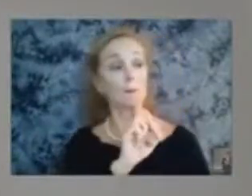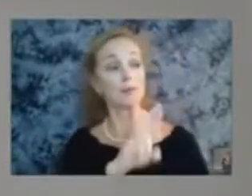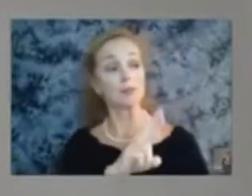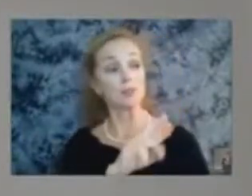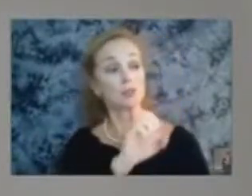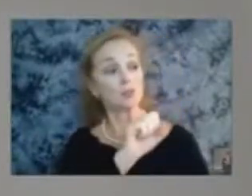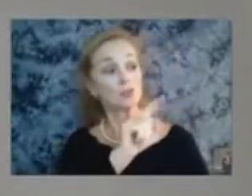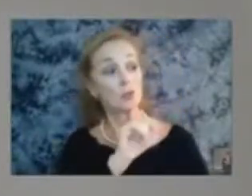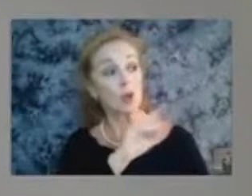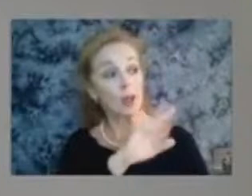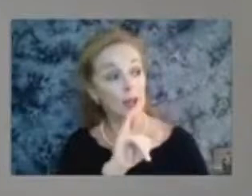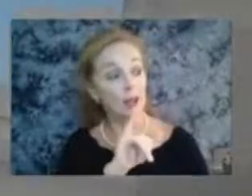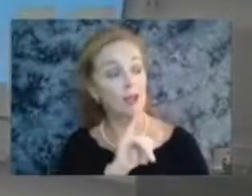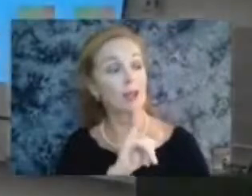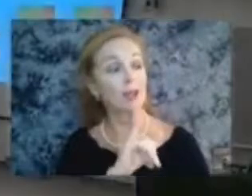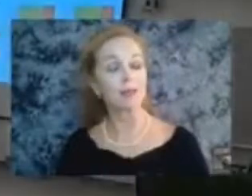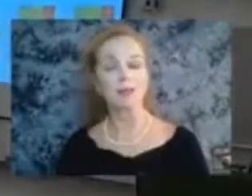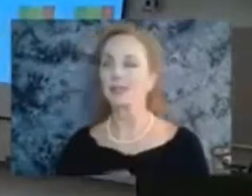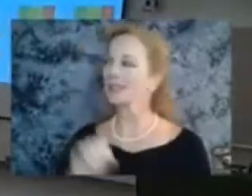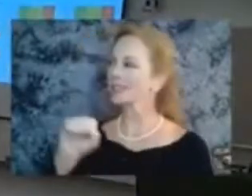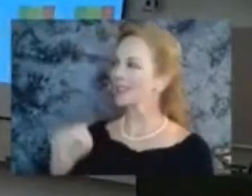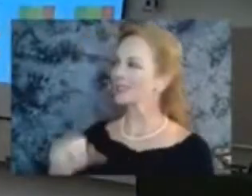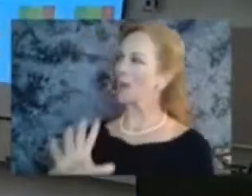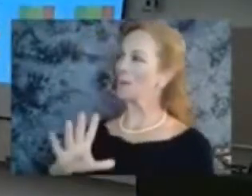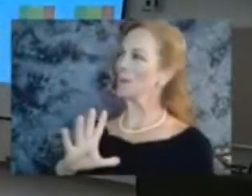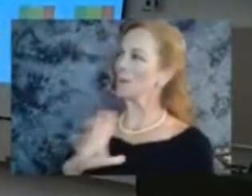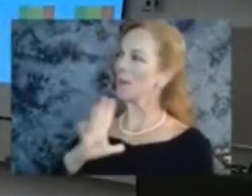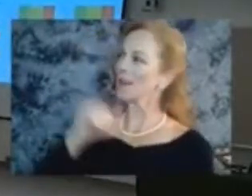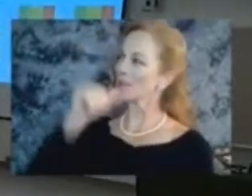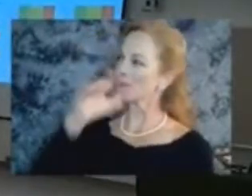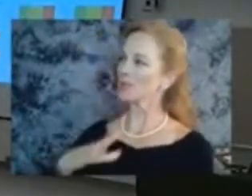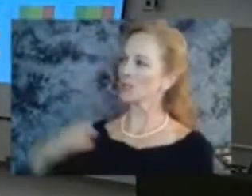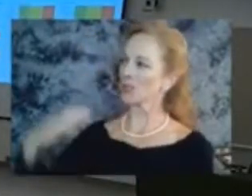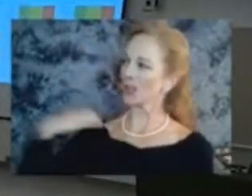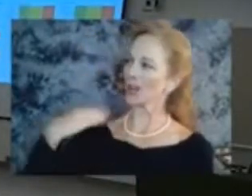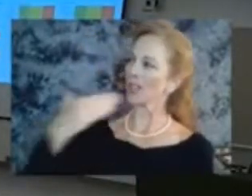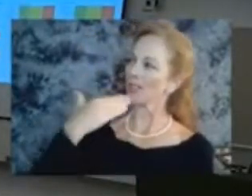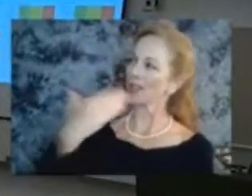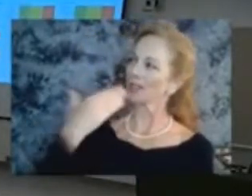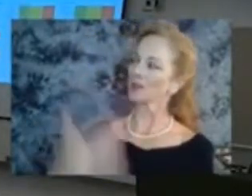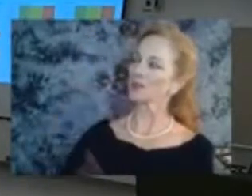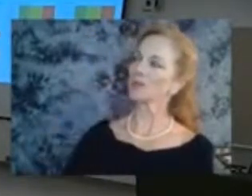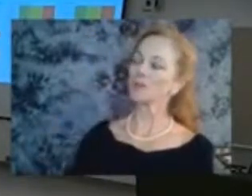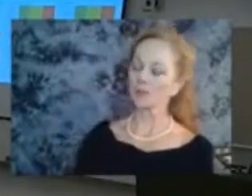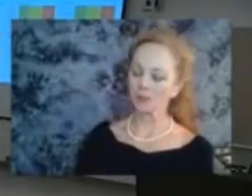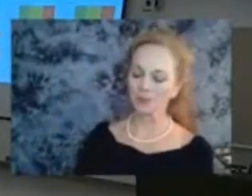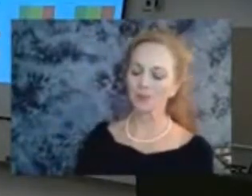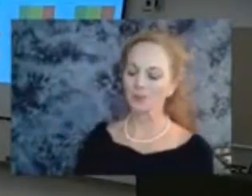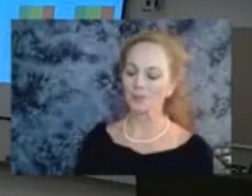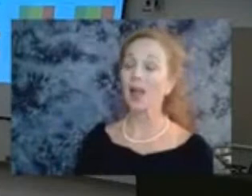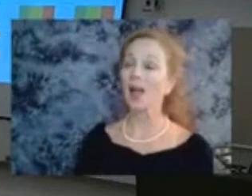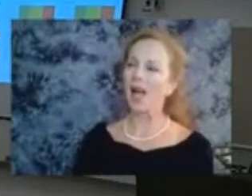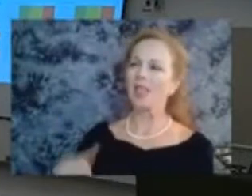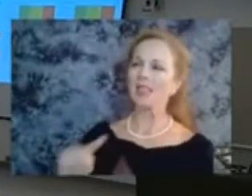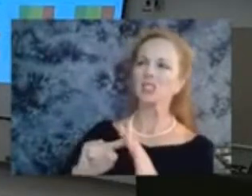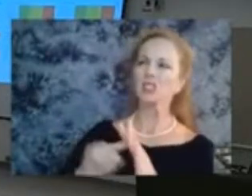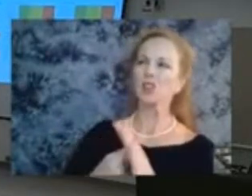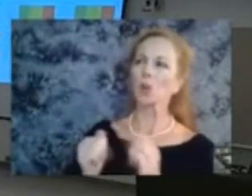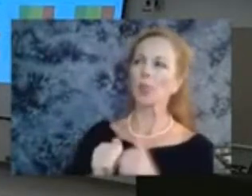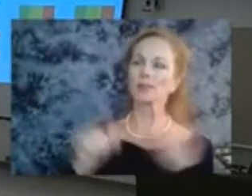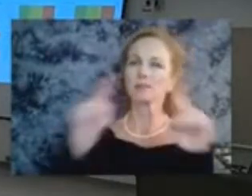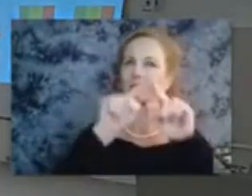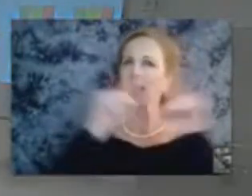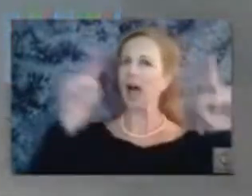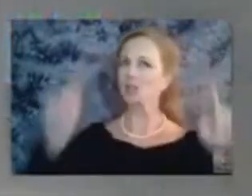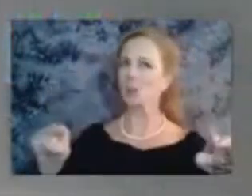Yes, Madam Chair. Thank you for the presentation. I'll start, I think, with the dashboard, since we're there. One